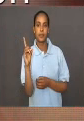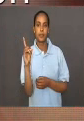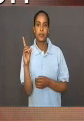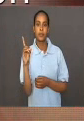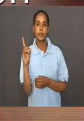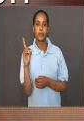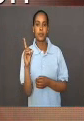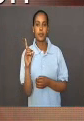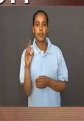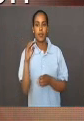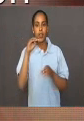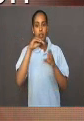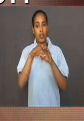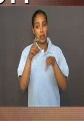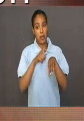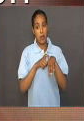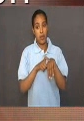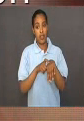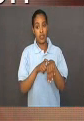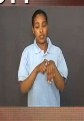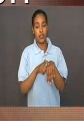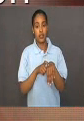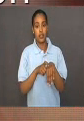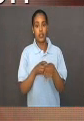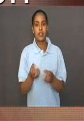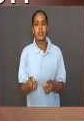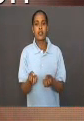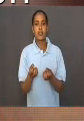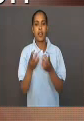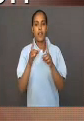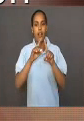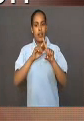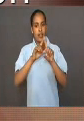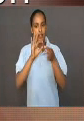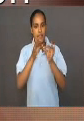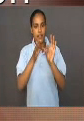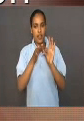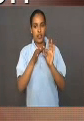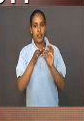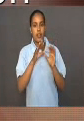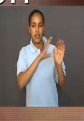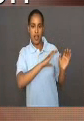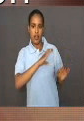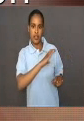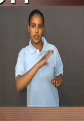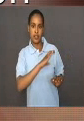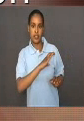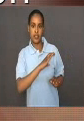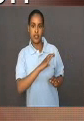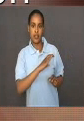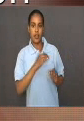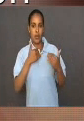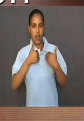reduction. In a moment, several defining characteristics